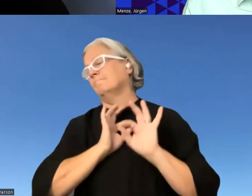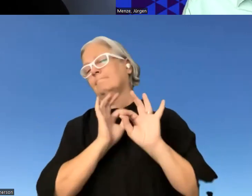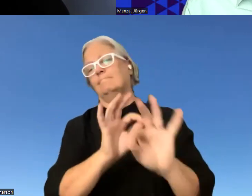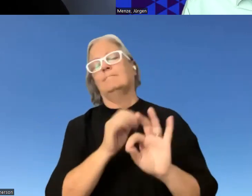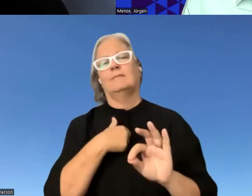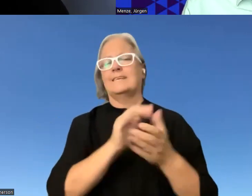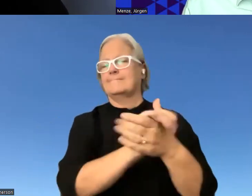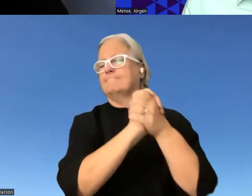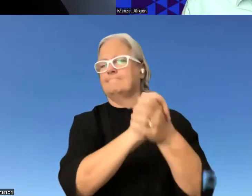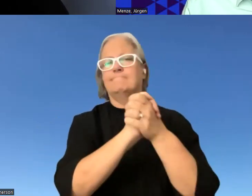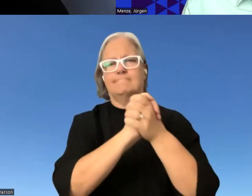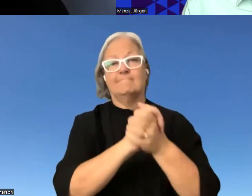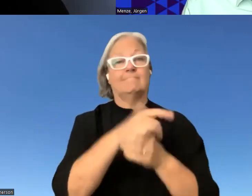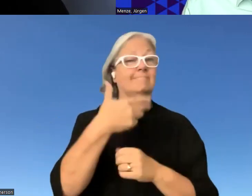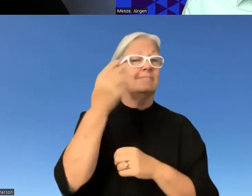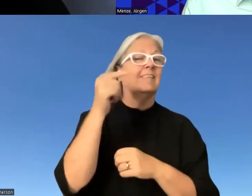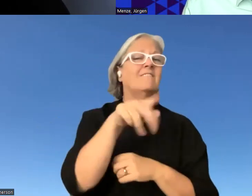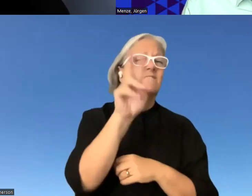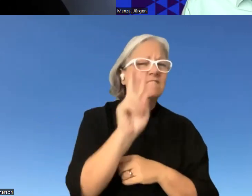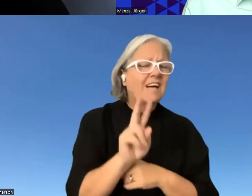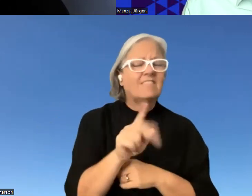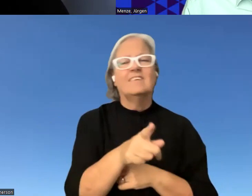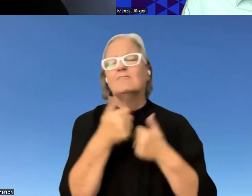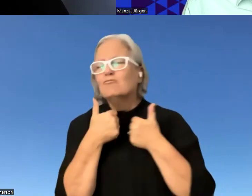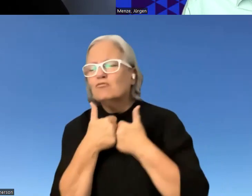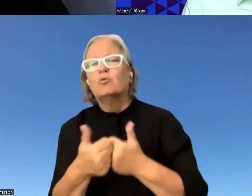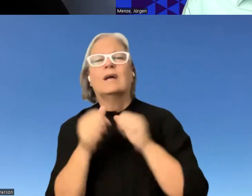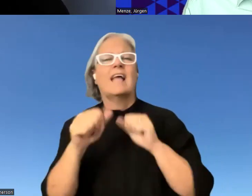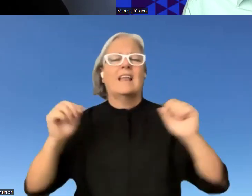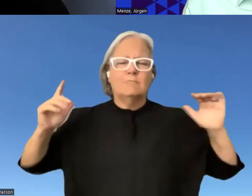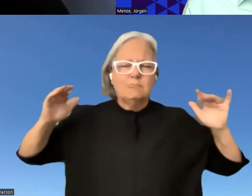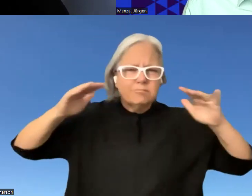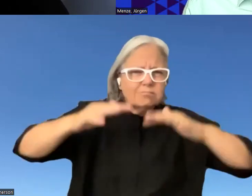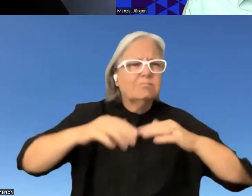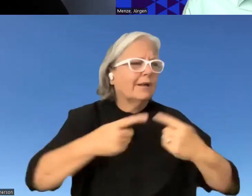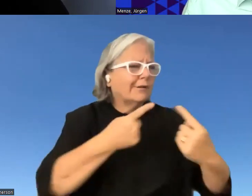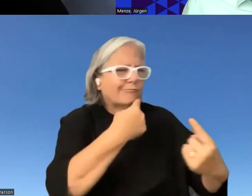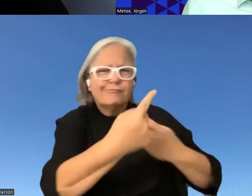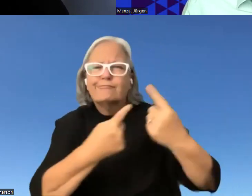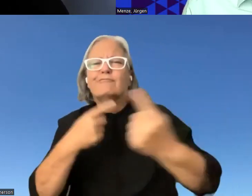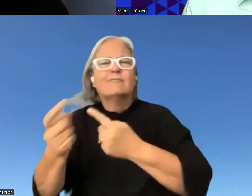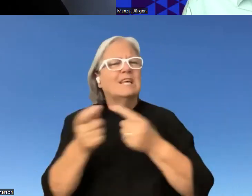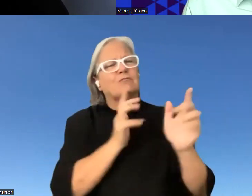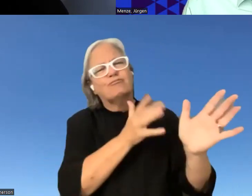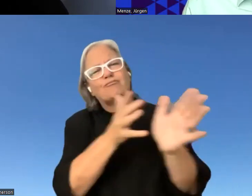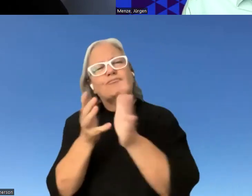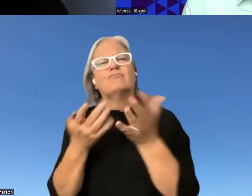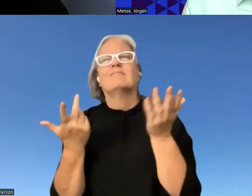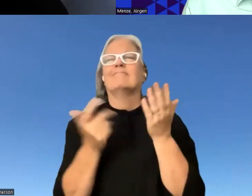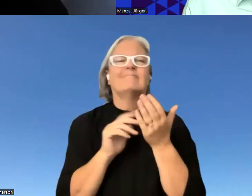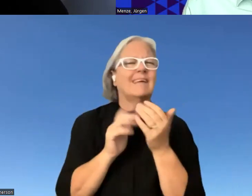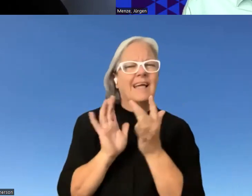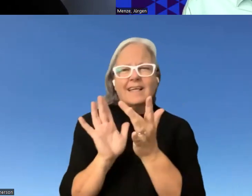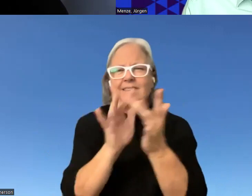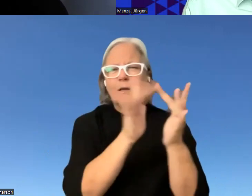in Vienna. It's a great space to also just network, meet like-minded disability champions, so to say. It